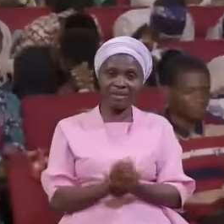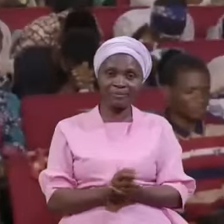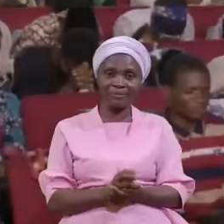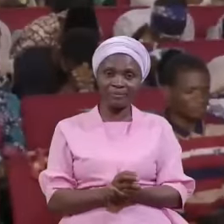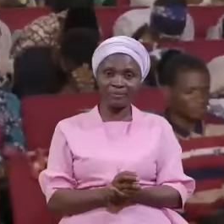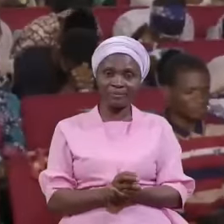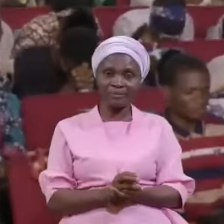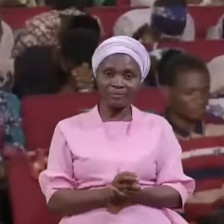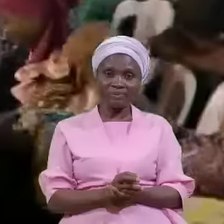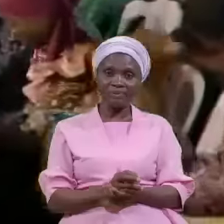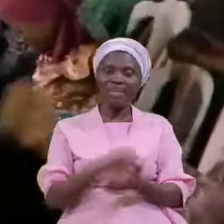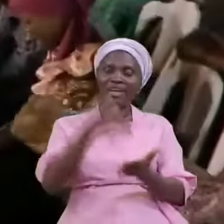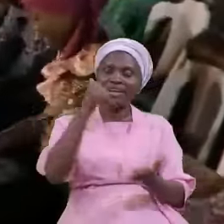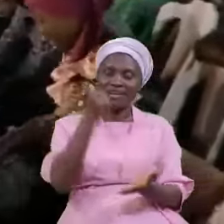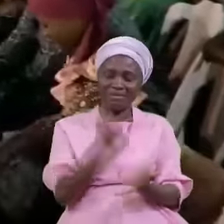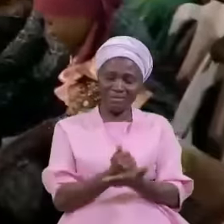Amen. Amen.